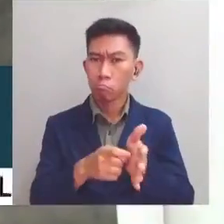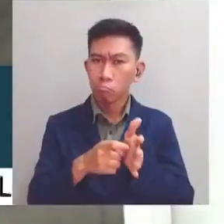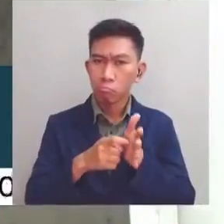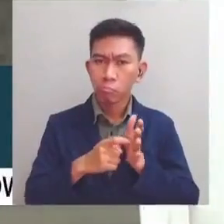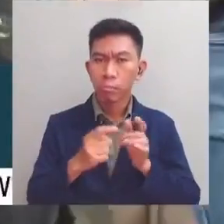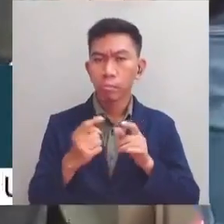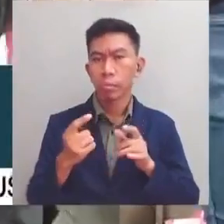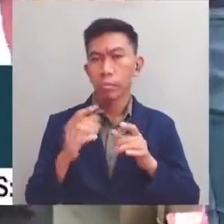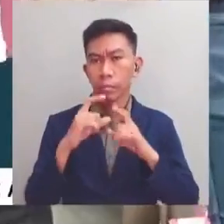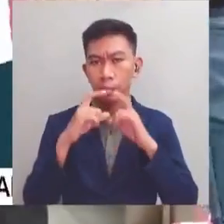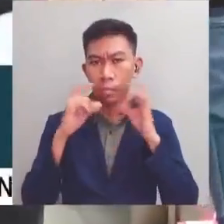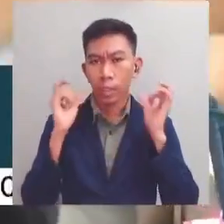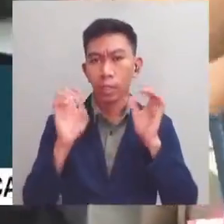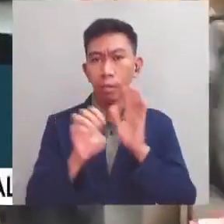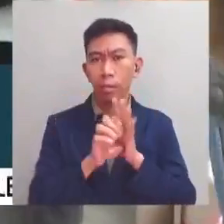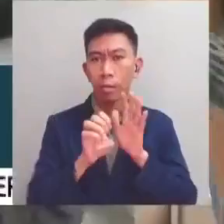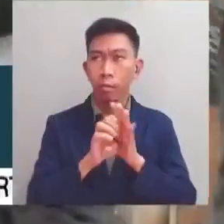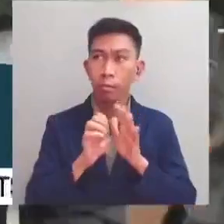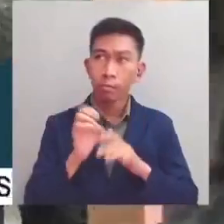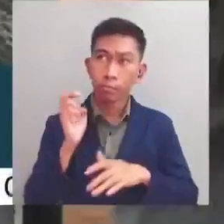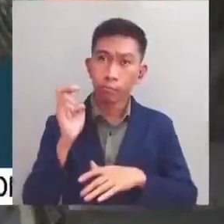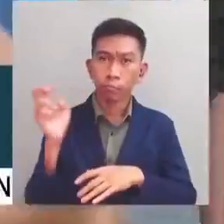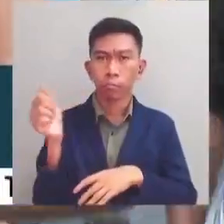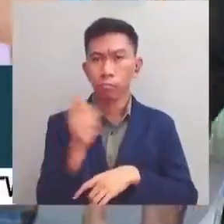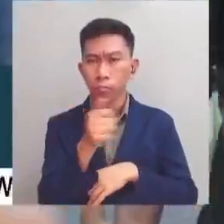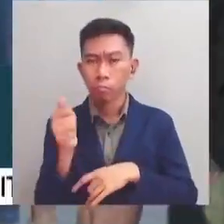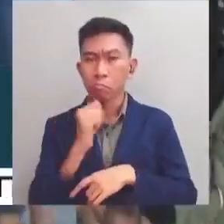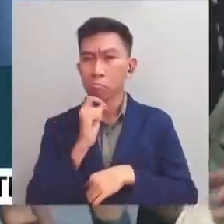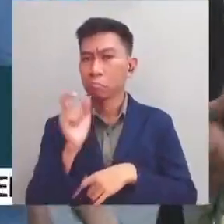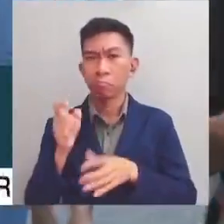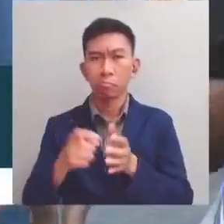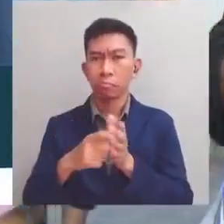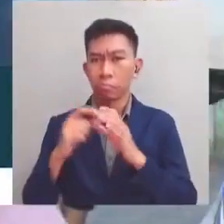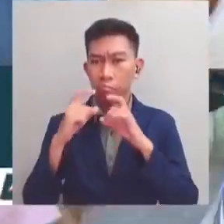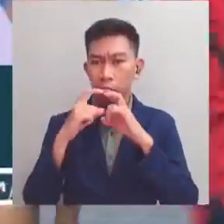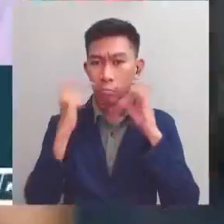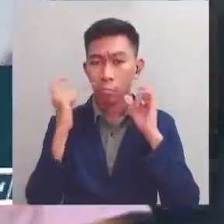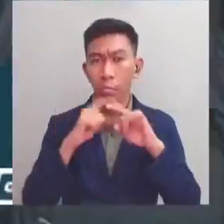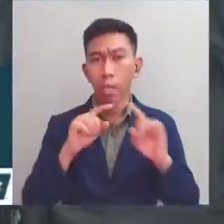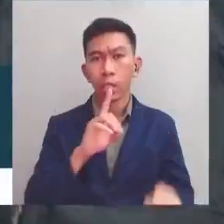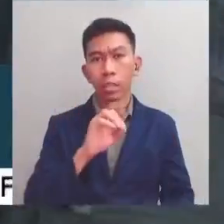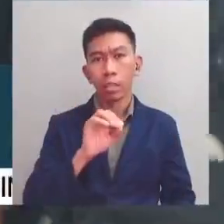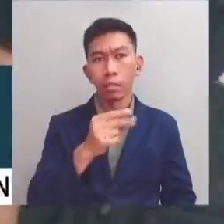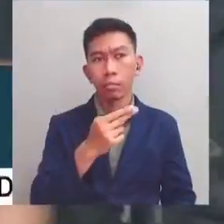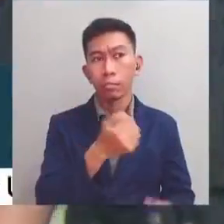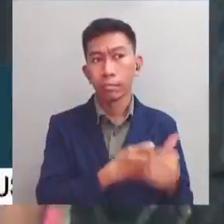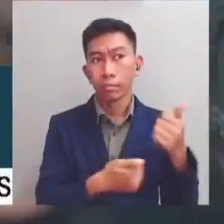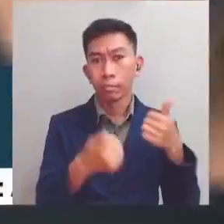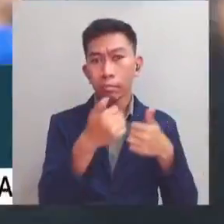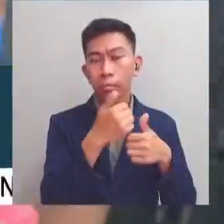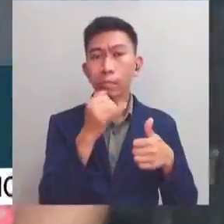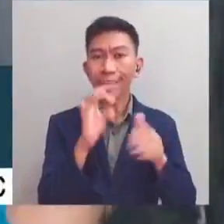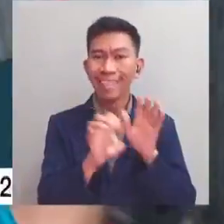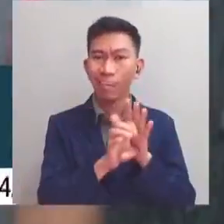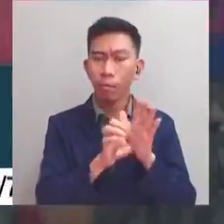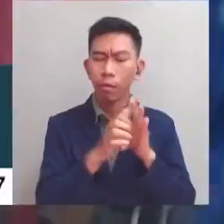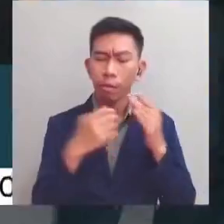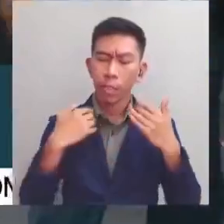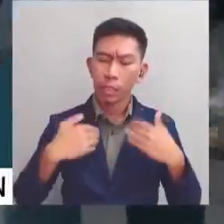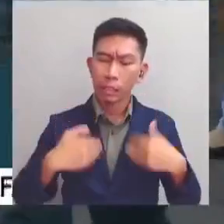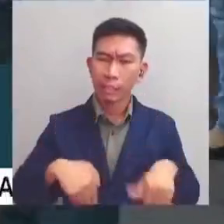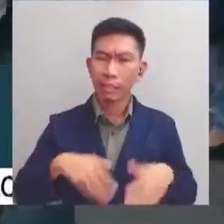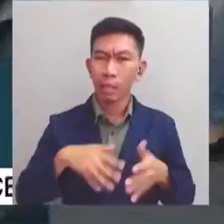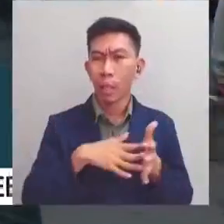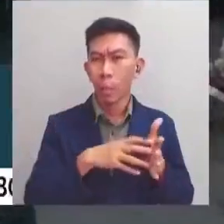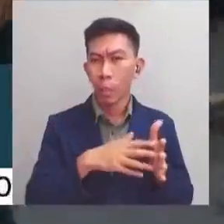masks in public transport and health facilities. But Health Secretary Ted Herbosa says those who are immunocompromised and those with